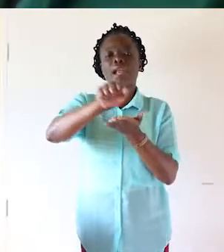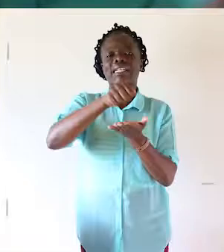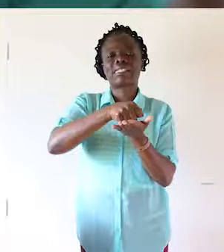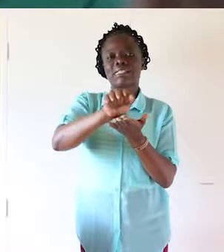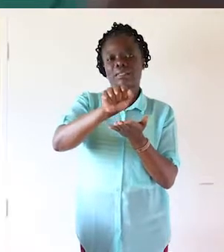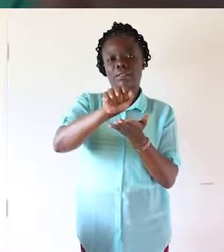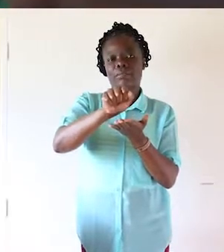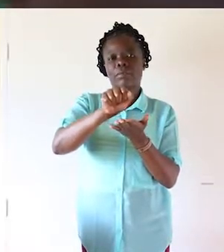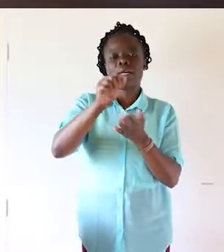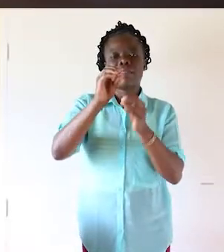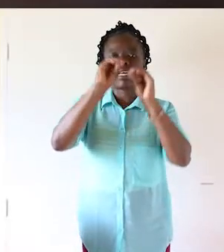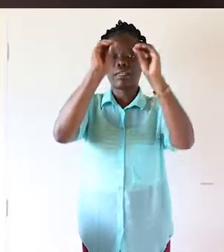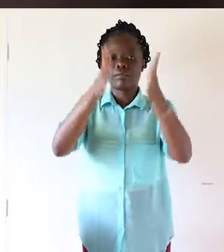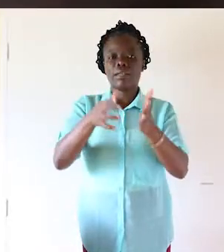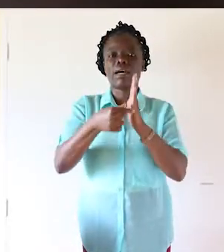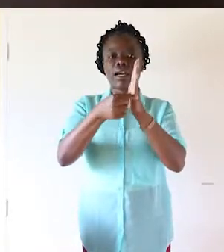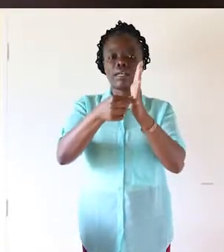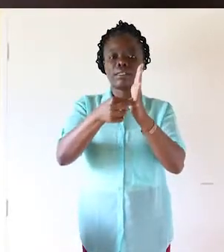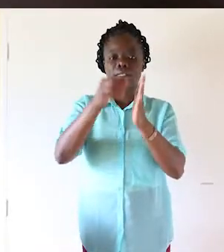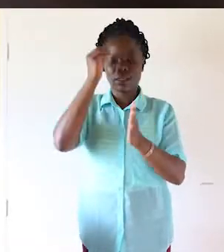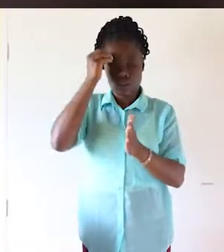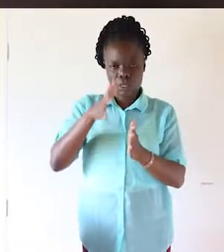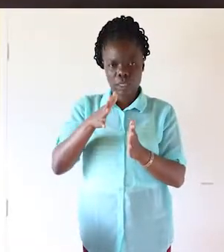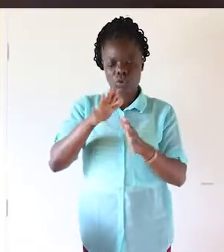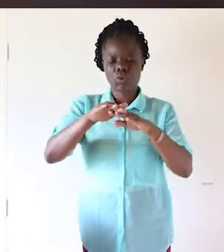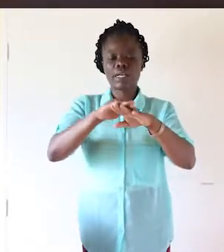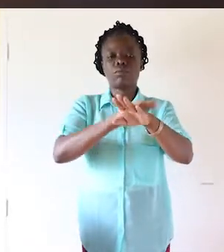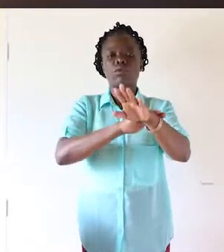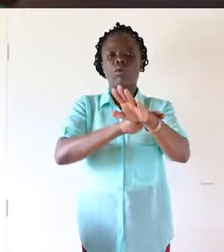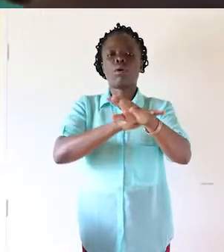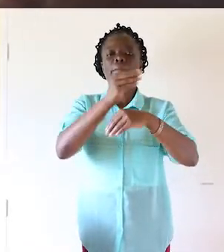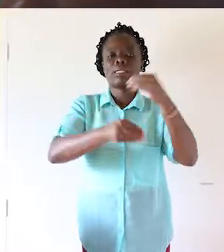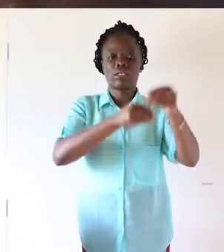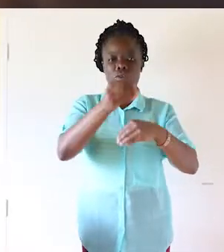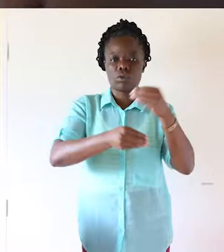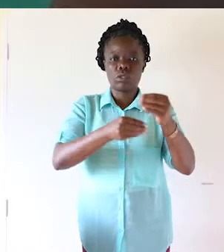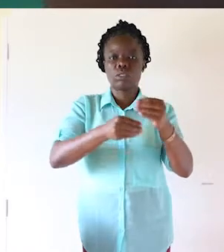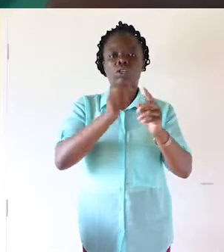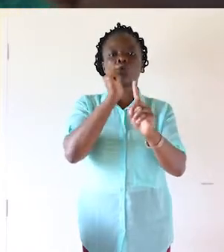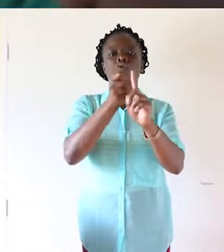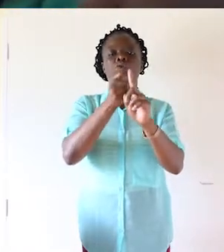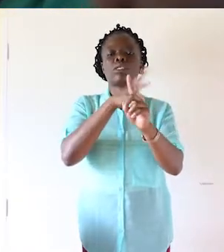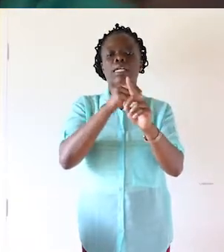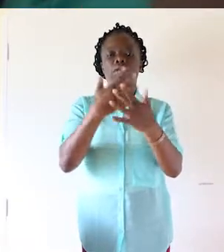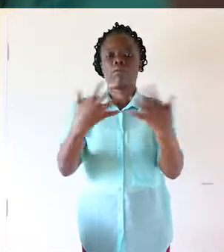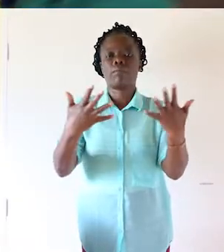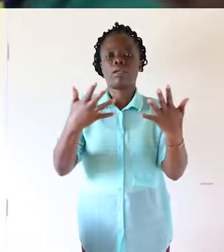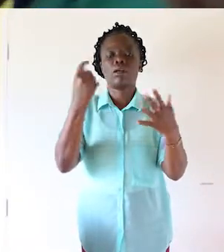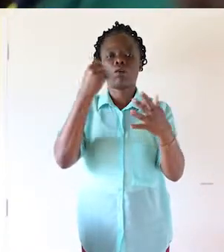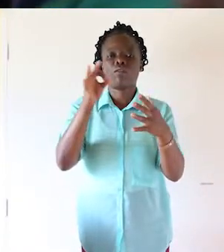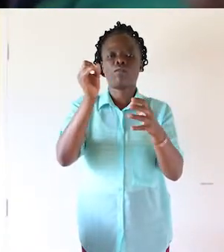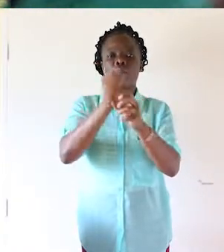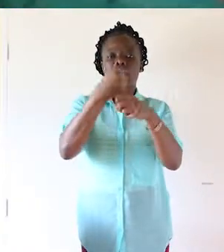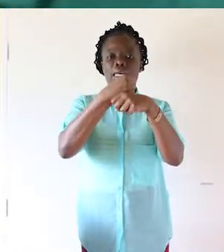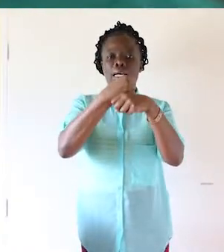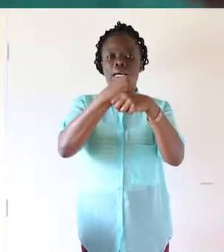products. The intervener guides the learner to explore materials, tools, and equipment for